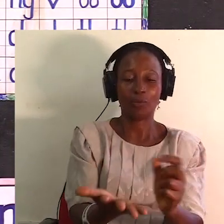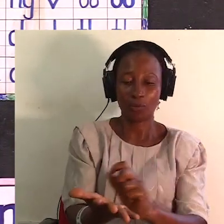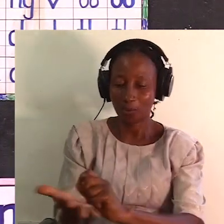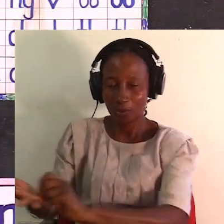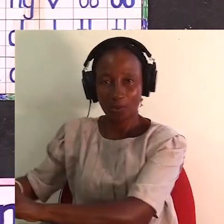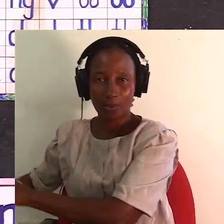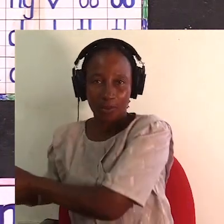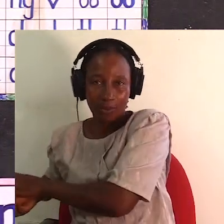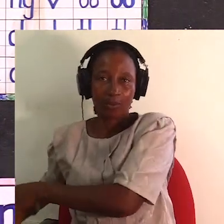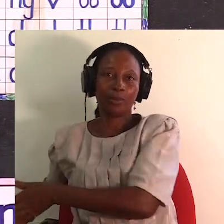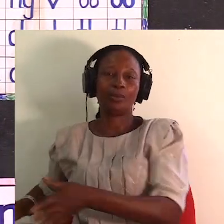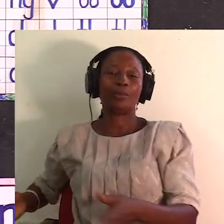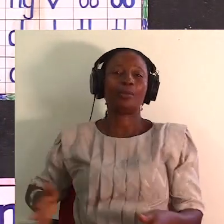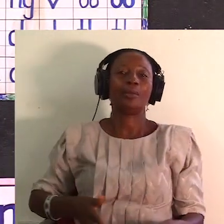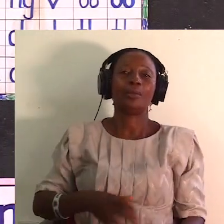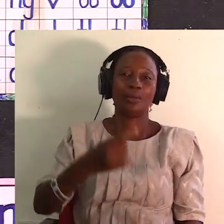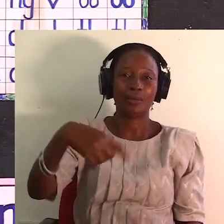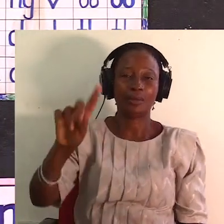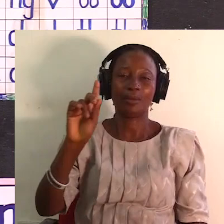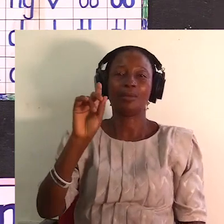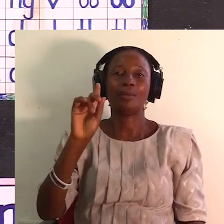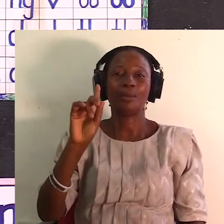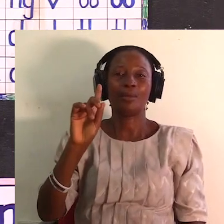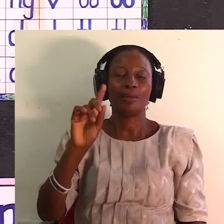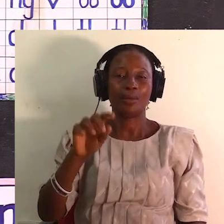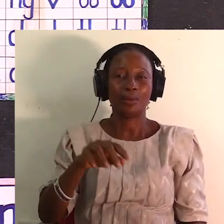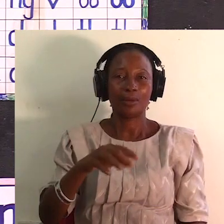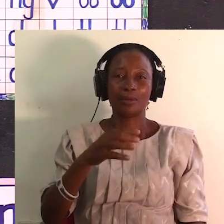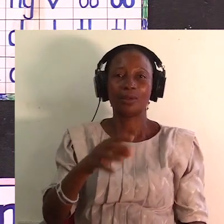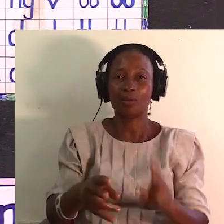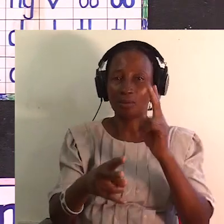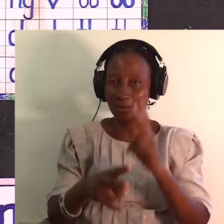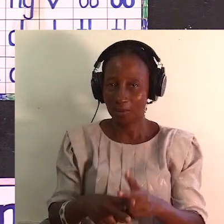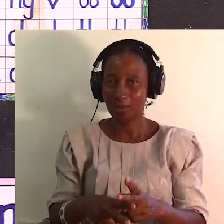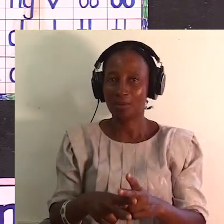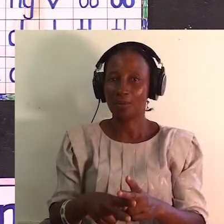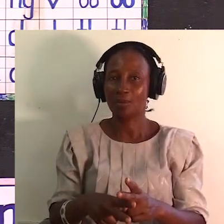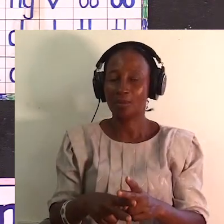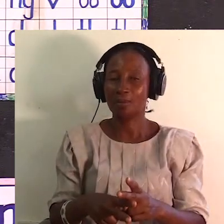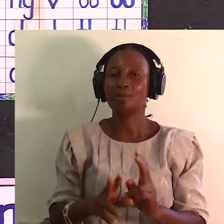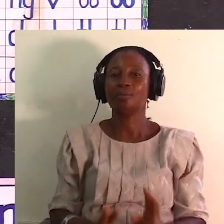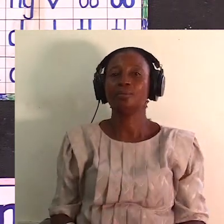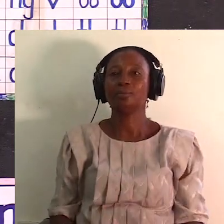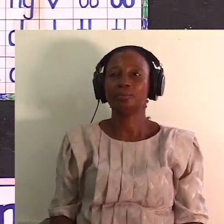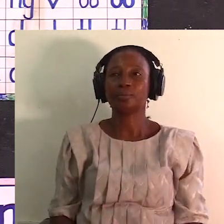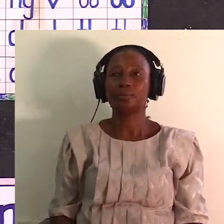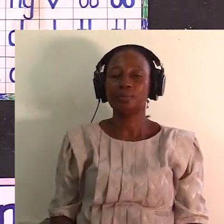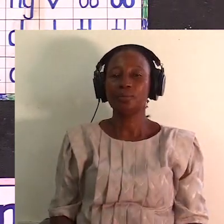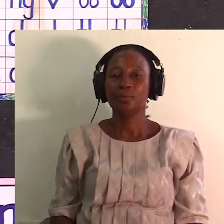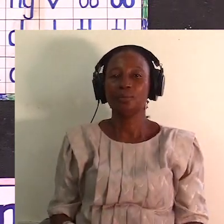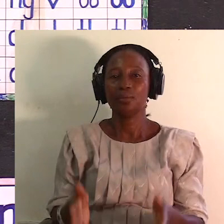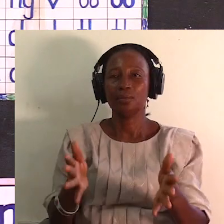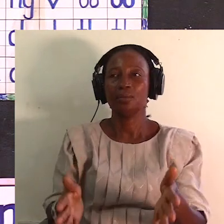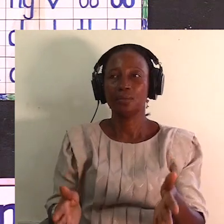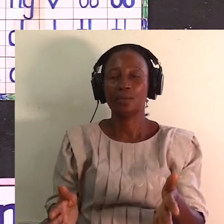type of word is this? You are able to blend it, but it doesn't have meaning. So be careful. That's a word of advice. All right?